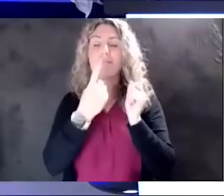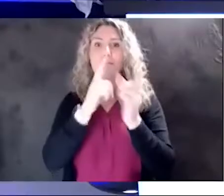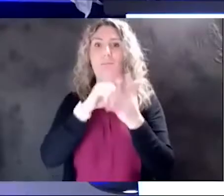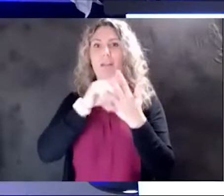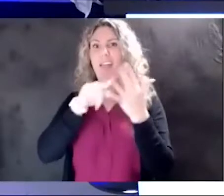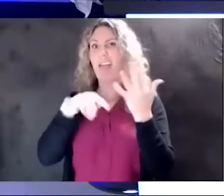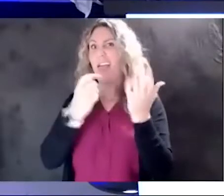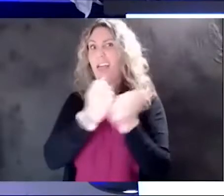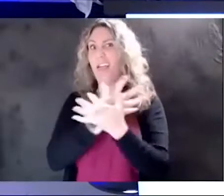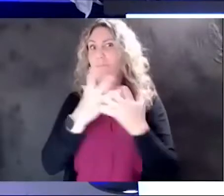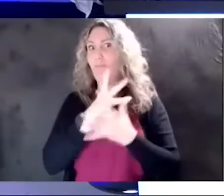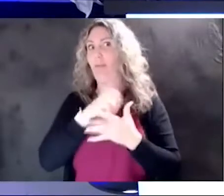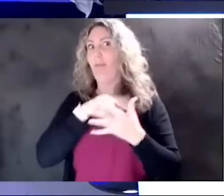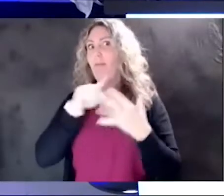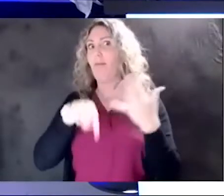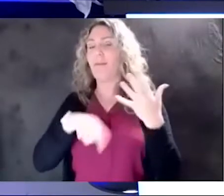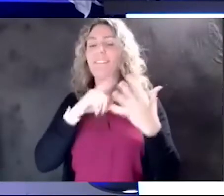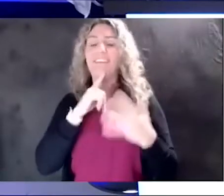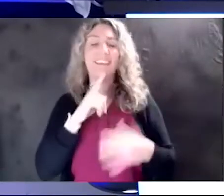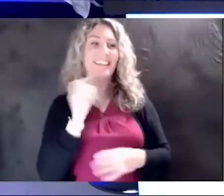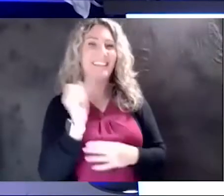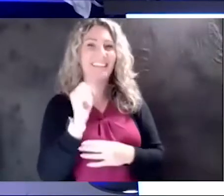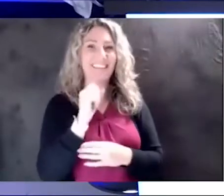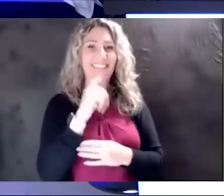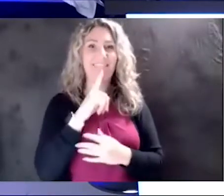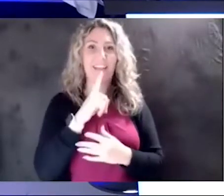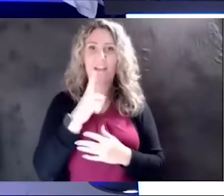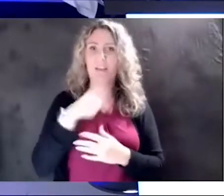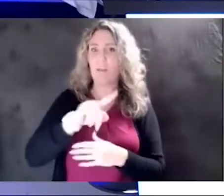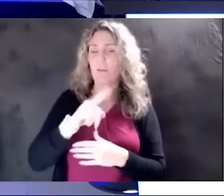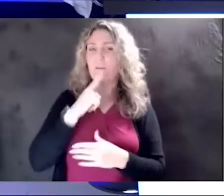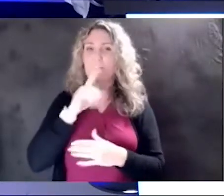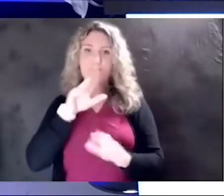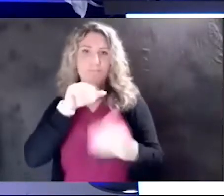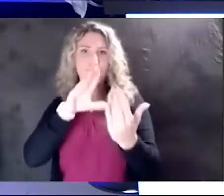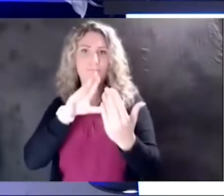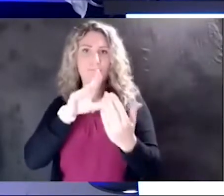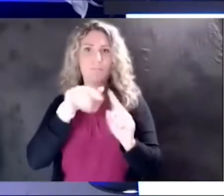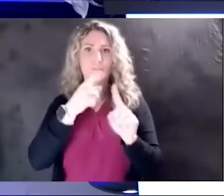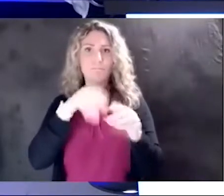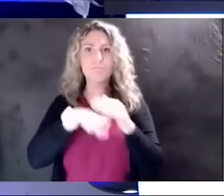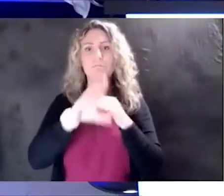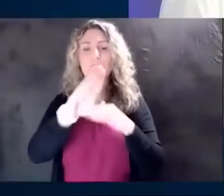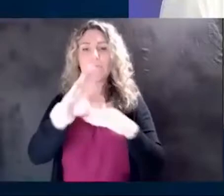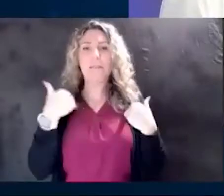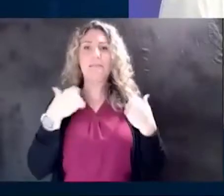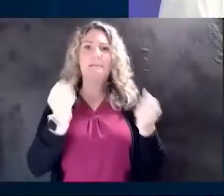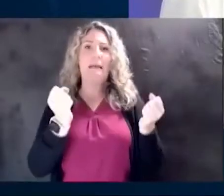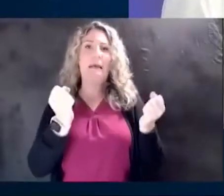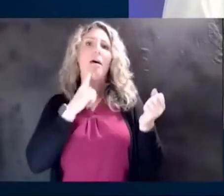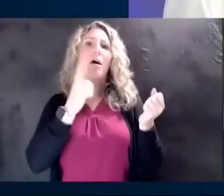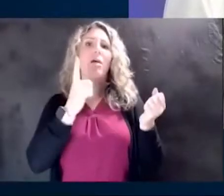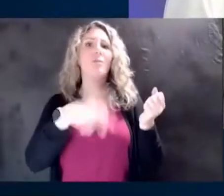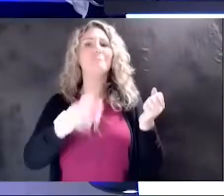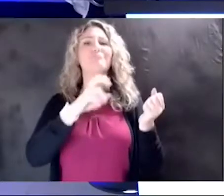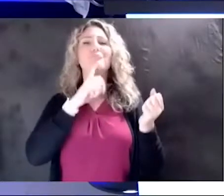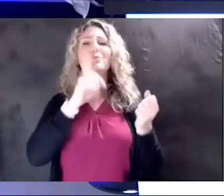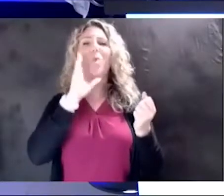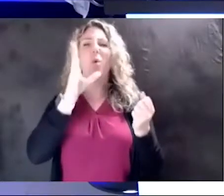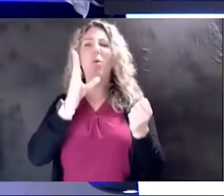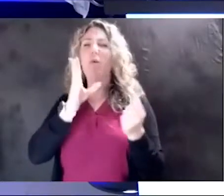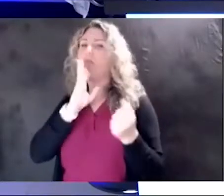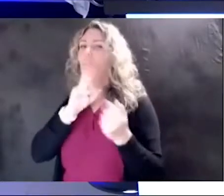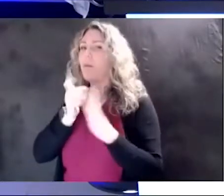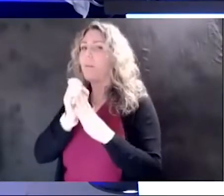Sure, and I know a lot of those are some of the ailments that Brian was facing when he went into his health journey. So we're going to get back with him in just a moment. But I want to take you back.